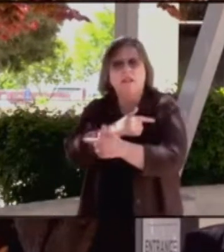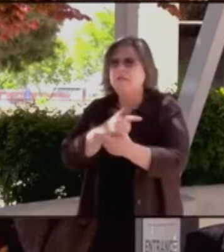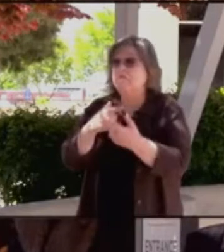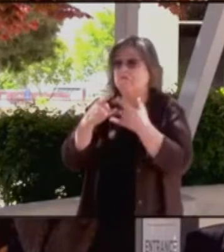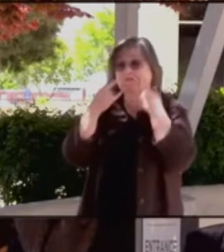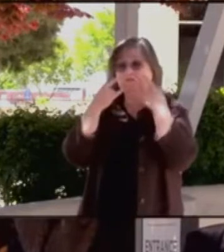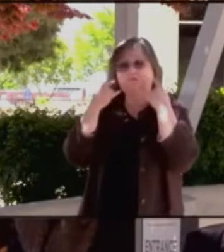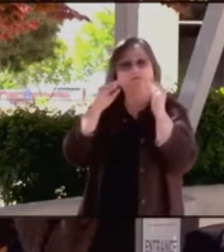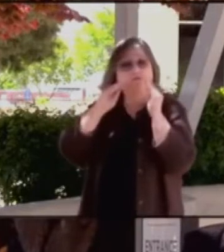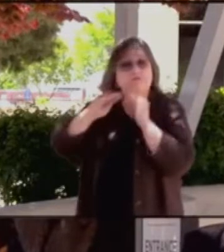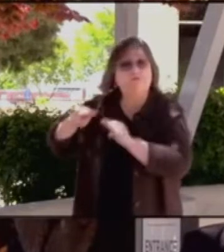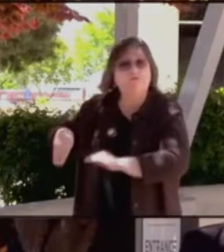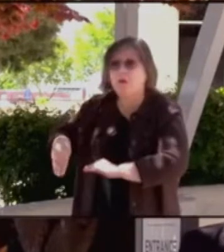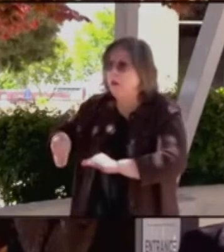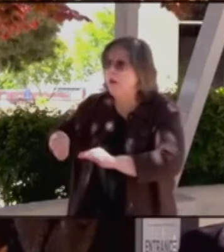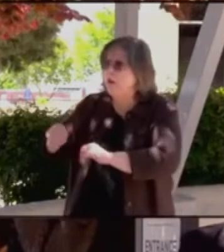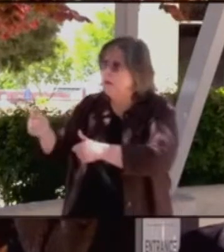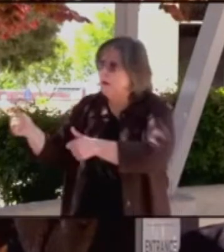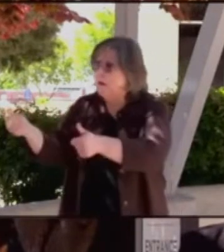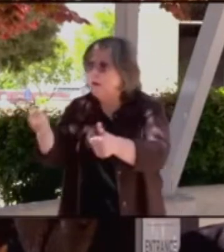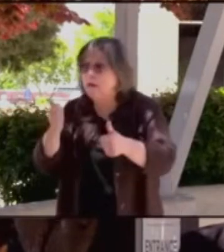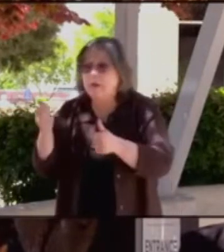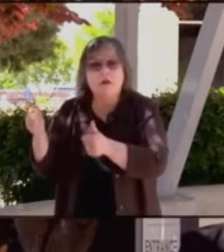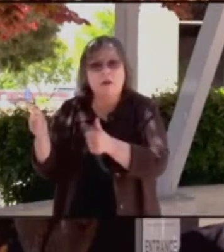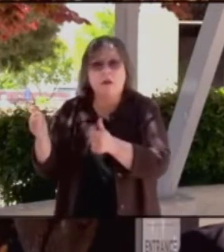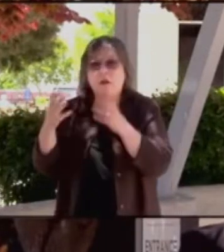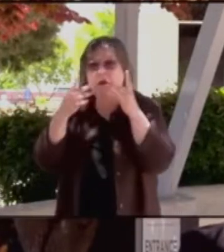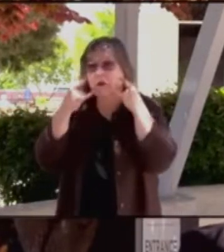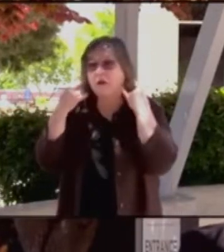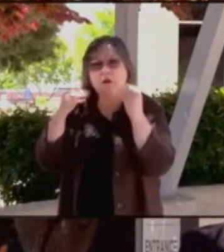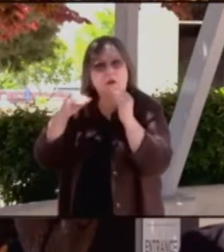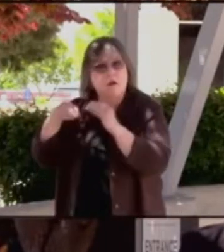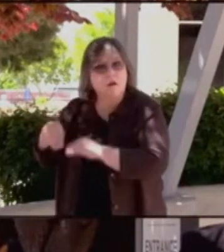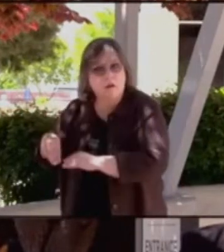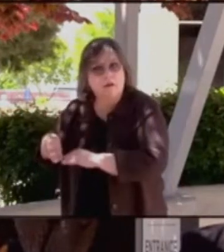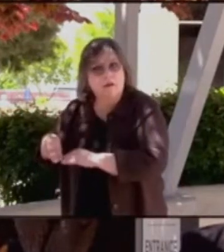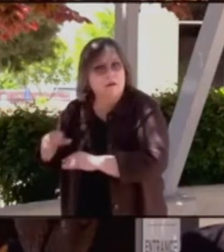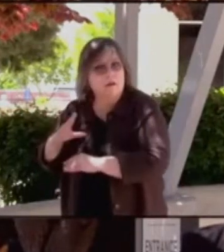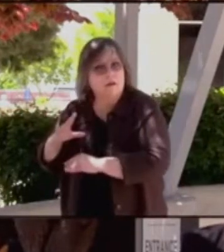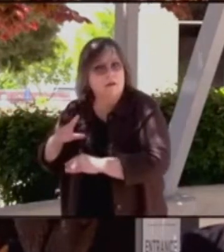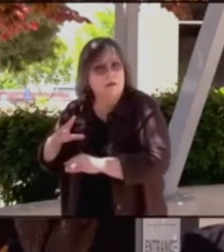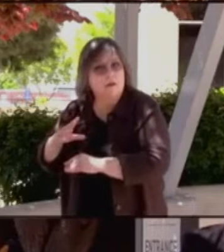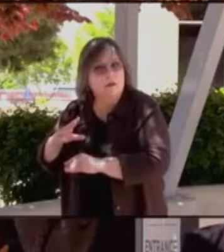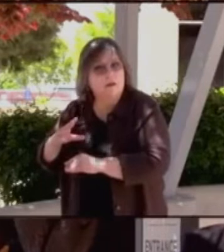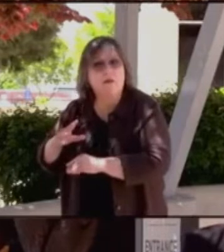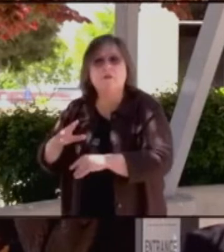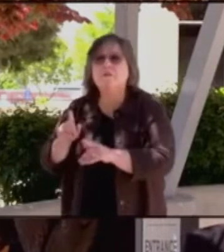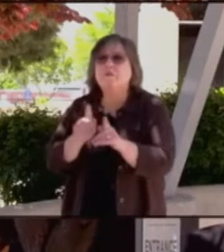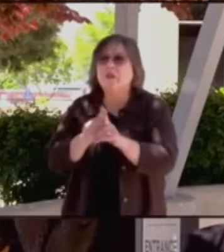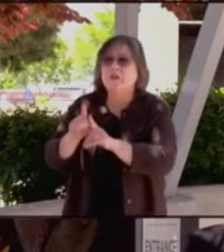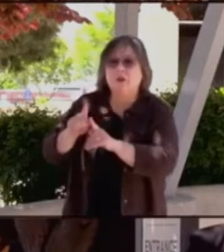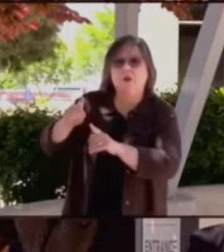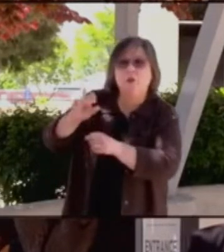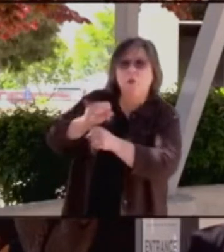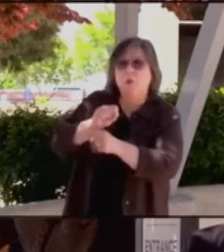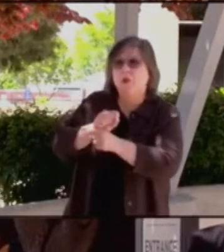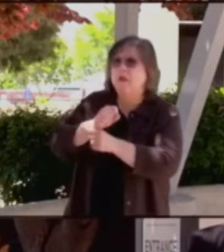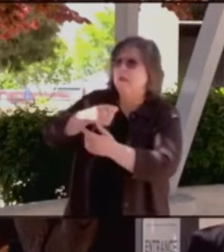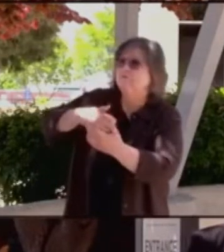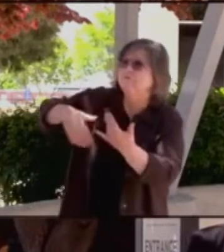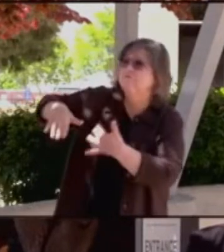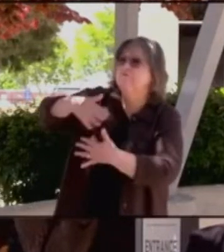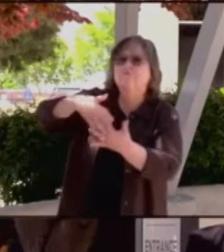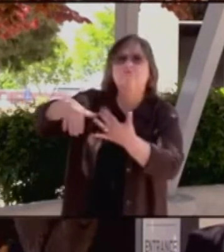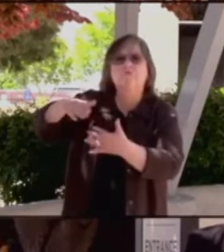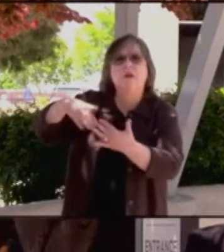a face covering. And it also, if you're in an environment where everyone's fully vaccinated, physical distancing